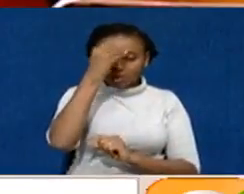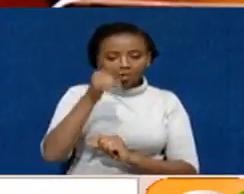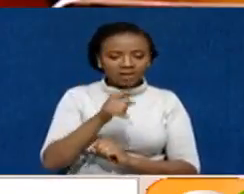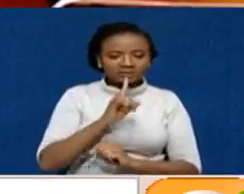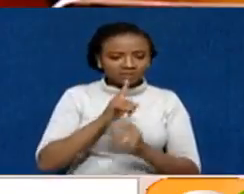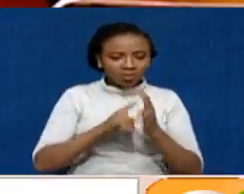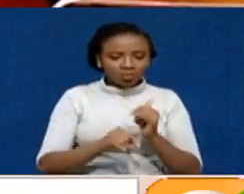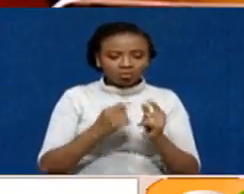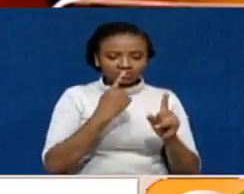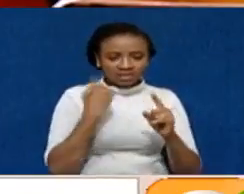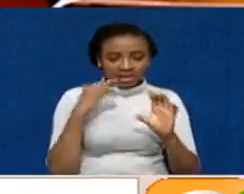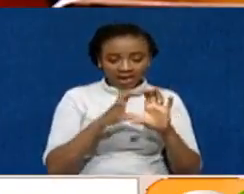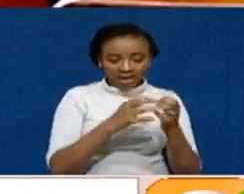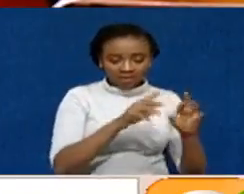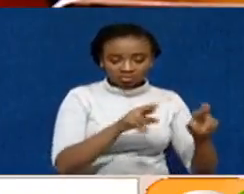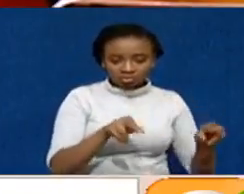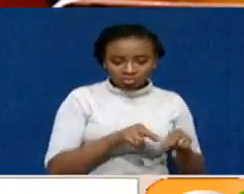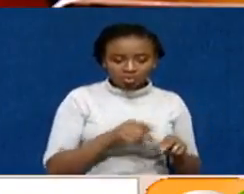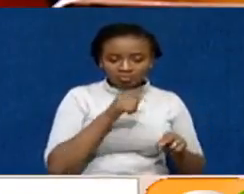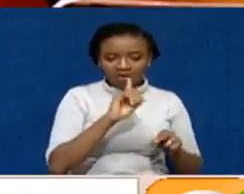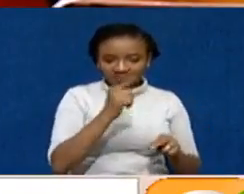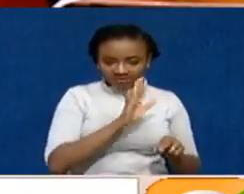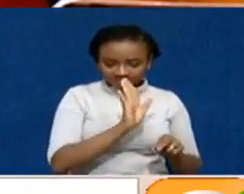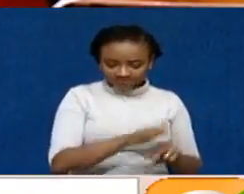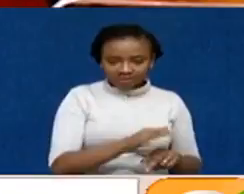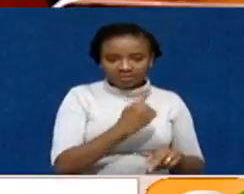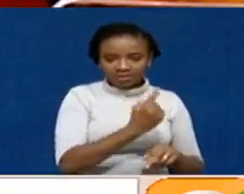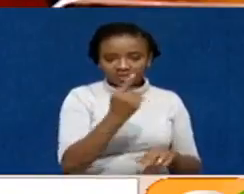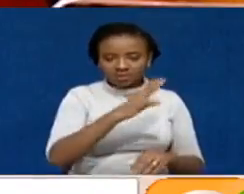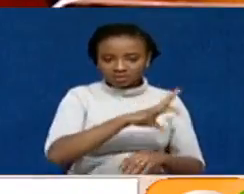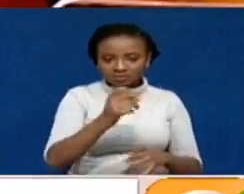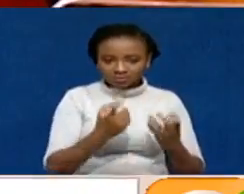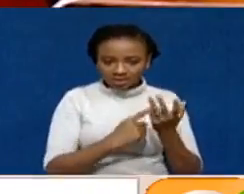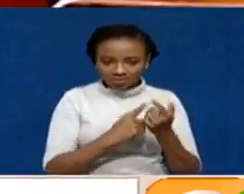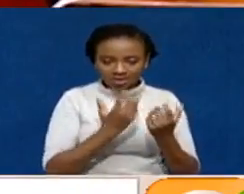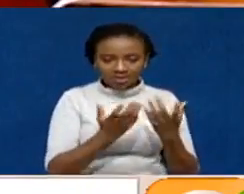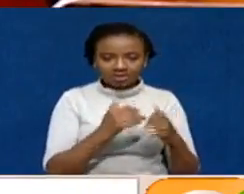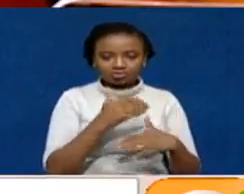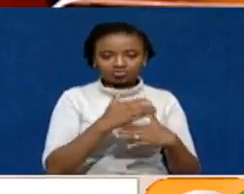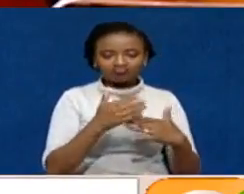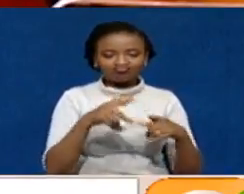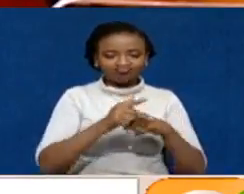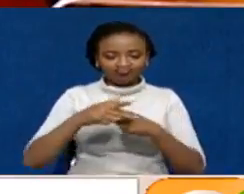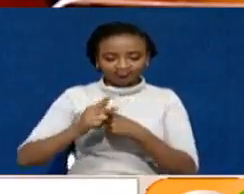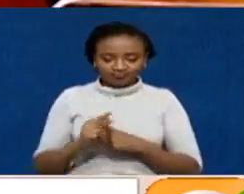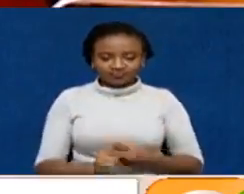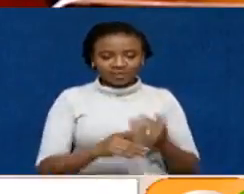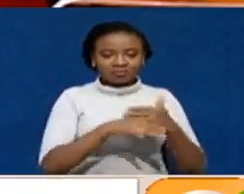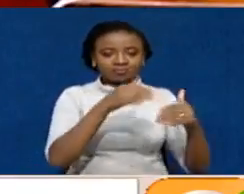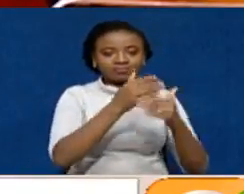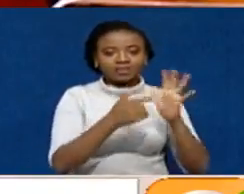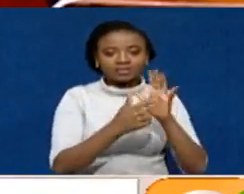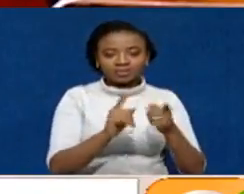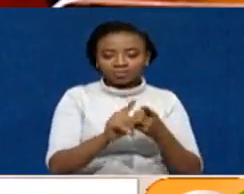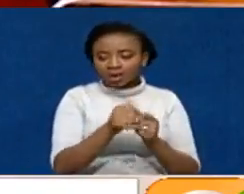number of classrooms to be constructed in the first phase in each county. And as Stephen Latour reports, other regions